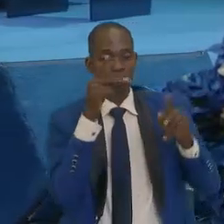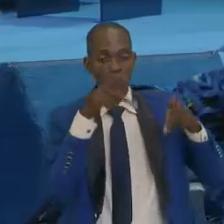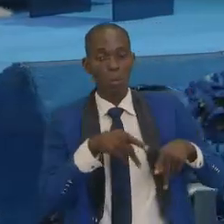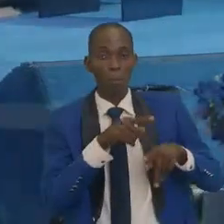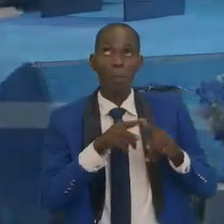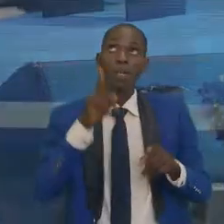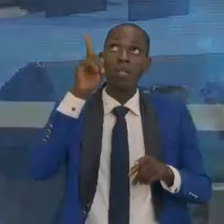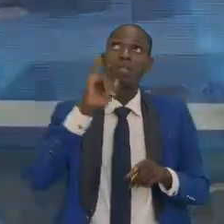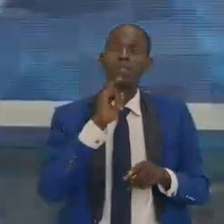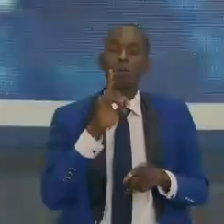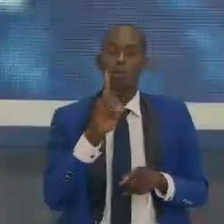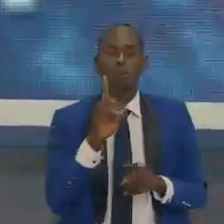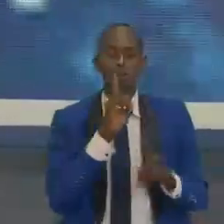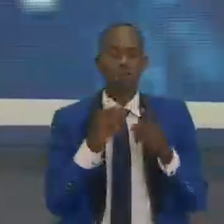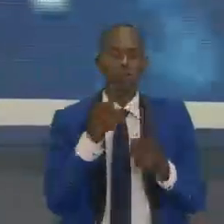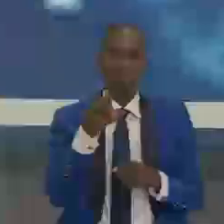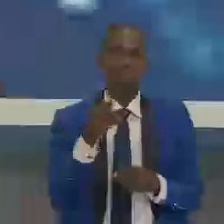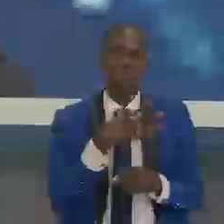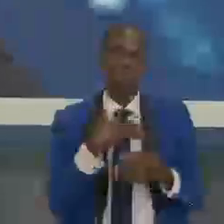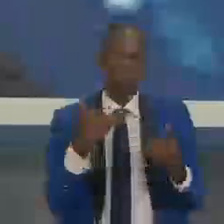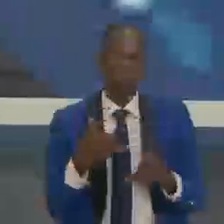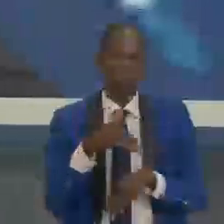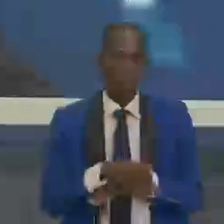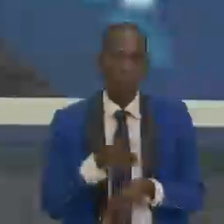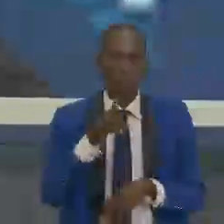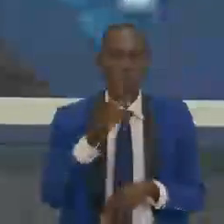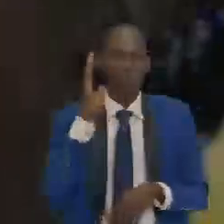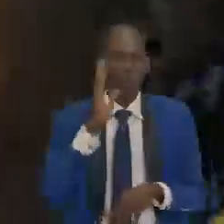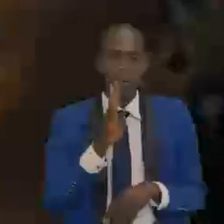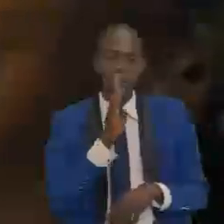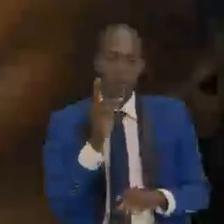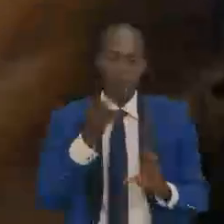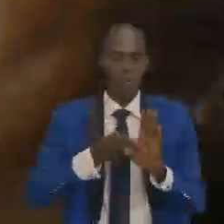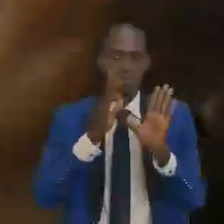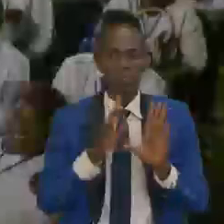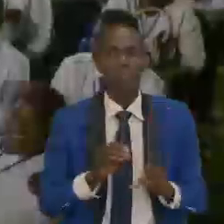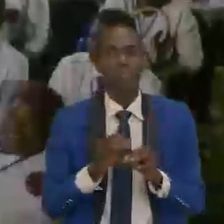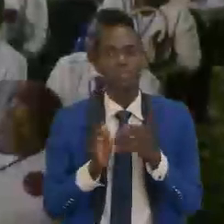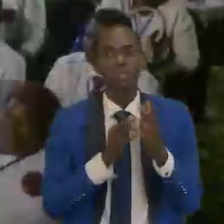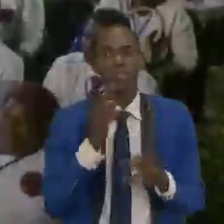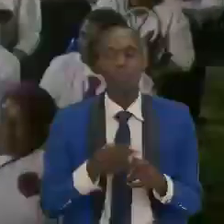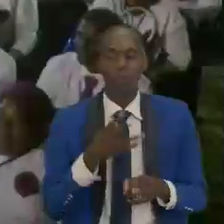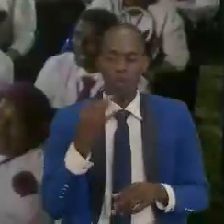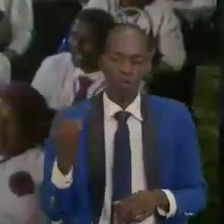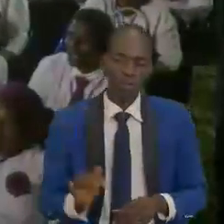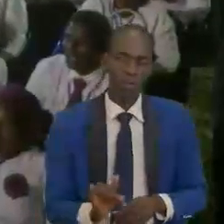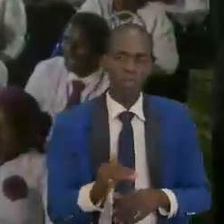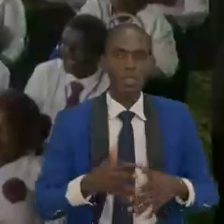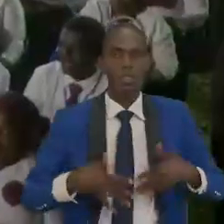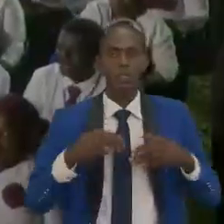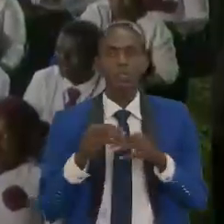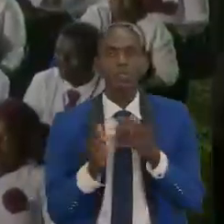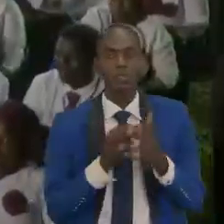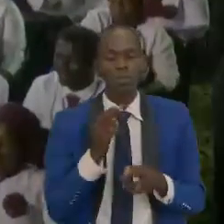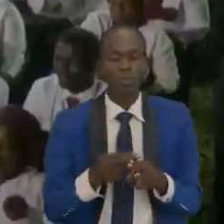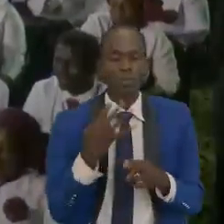And tonight, you'll be a partaker of eternal life, of